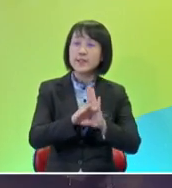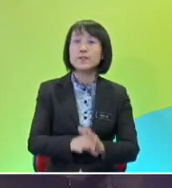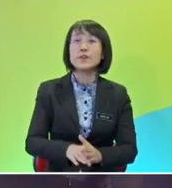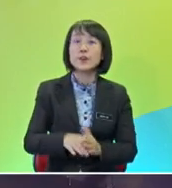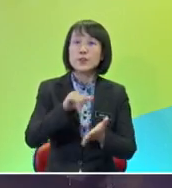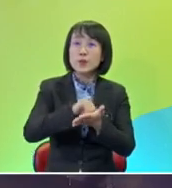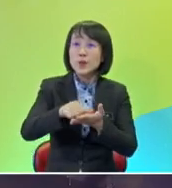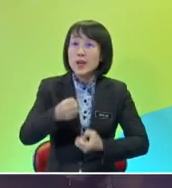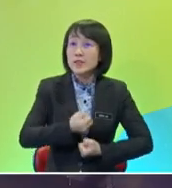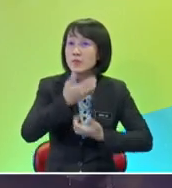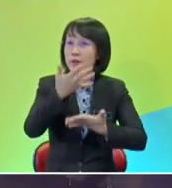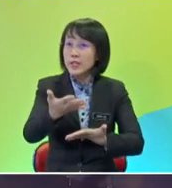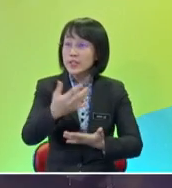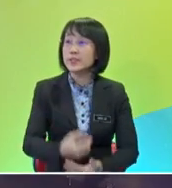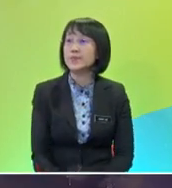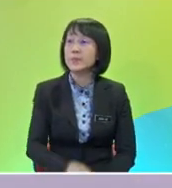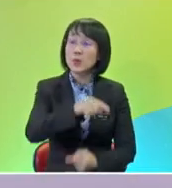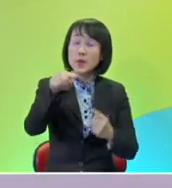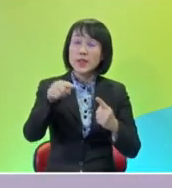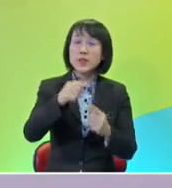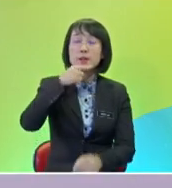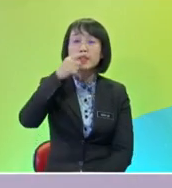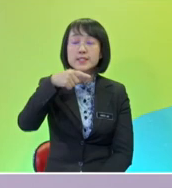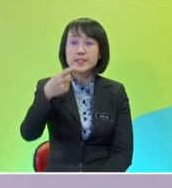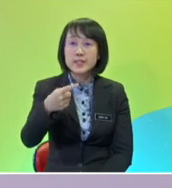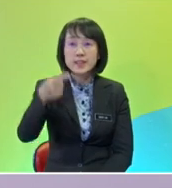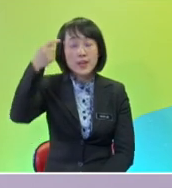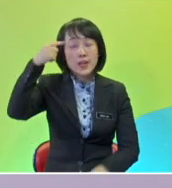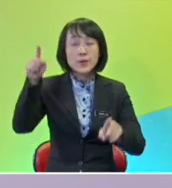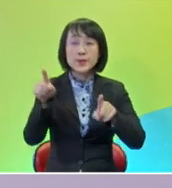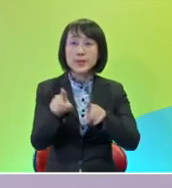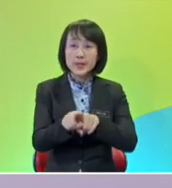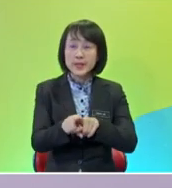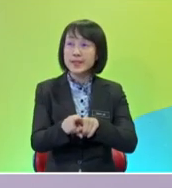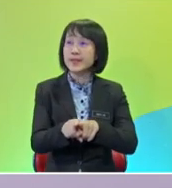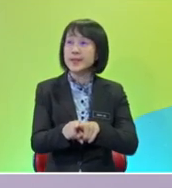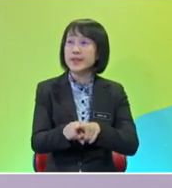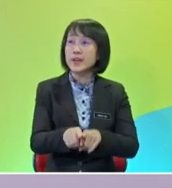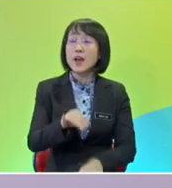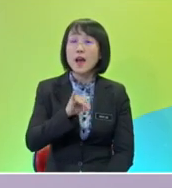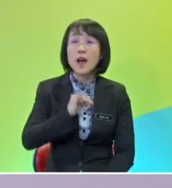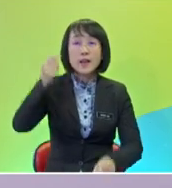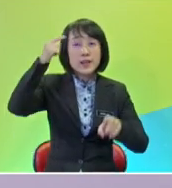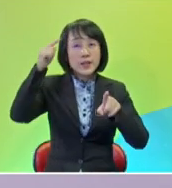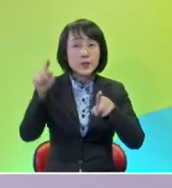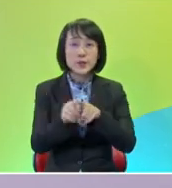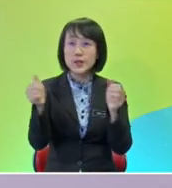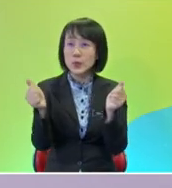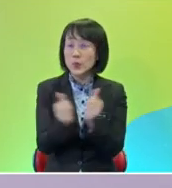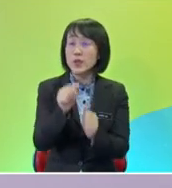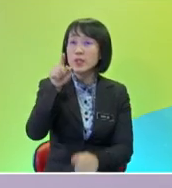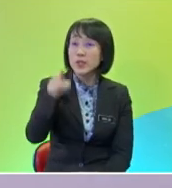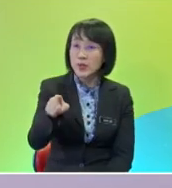do. For example, when you are saying, when you agree with something, you say, I agree with you. And when